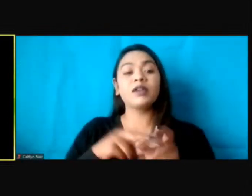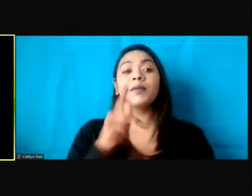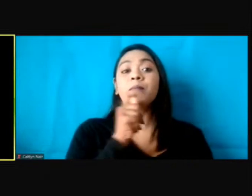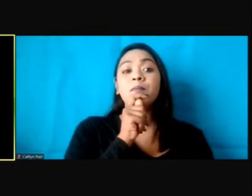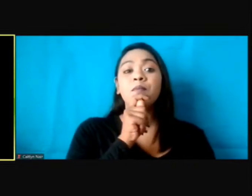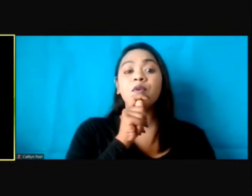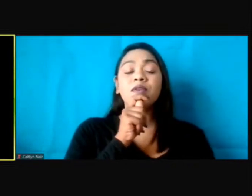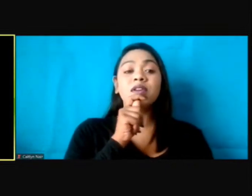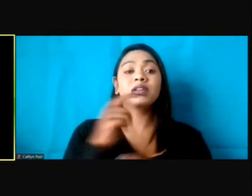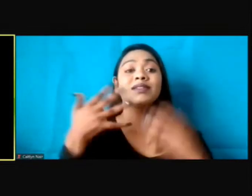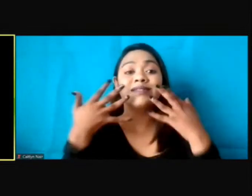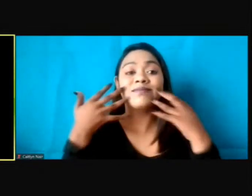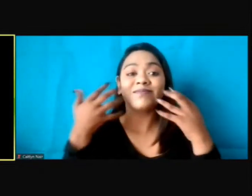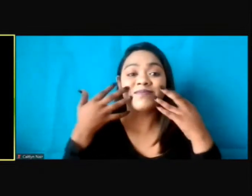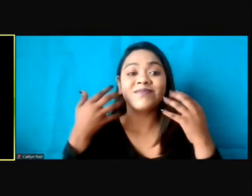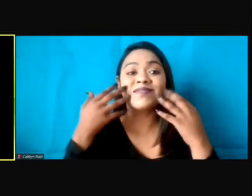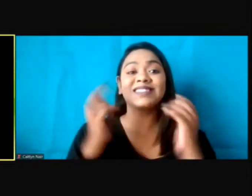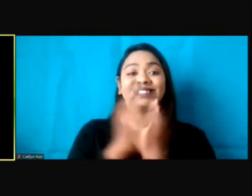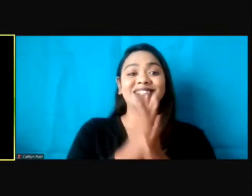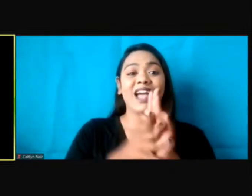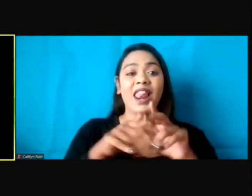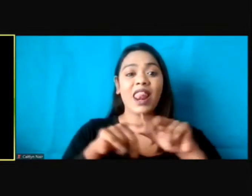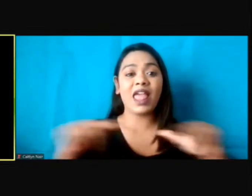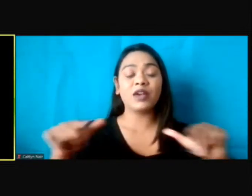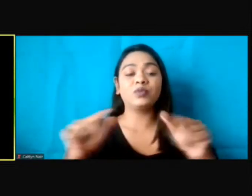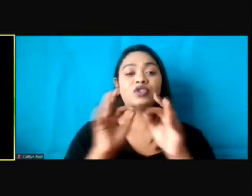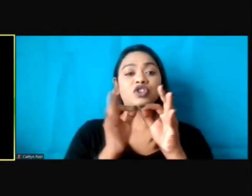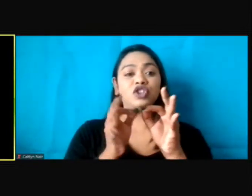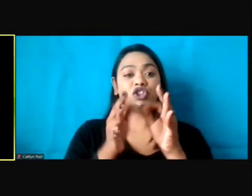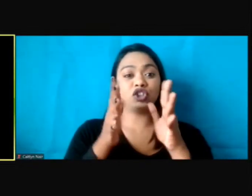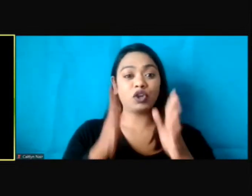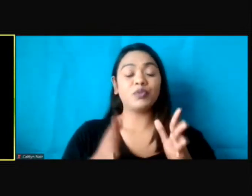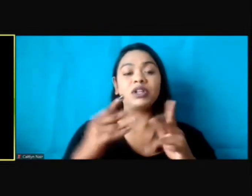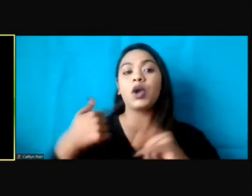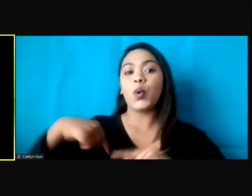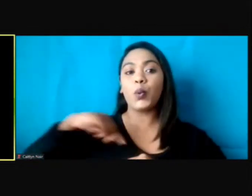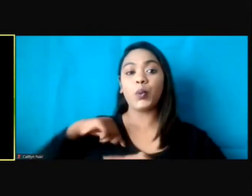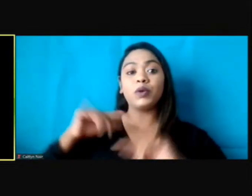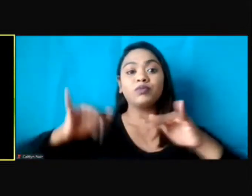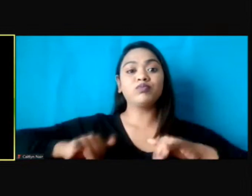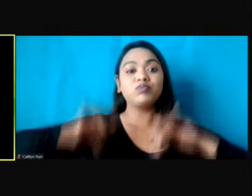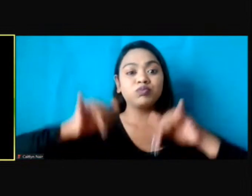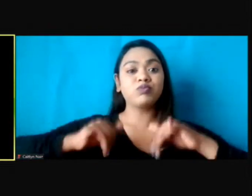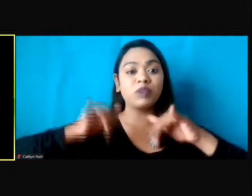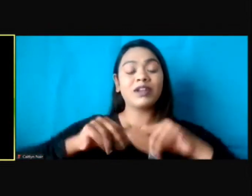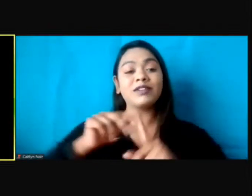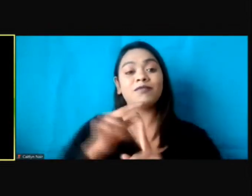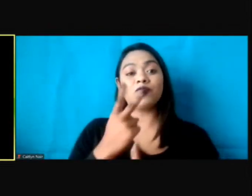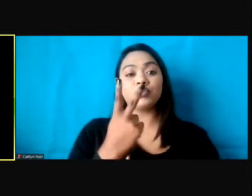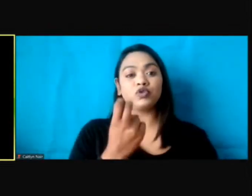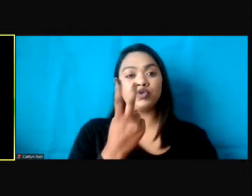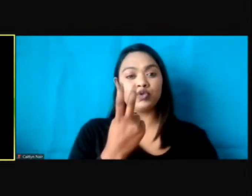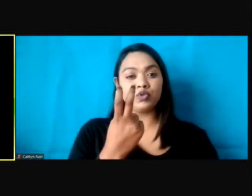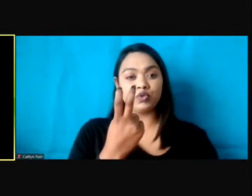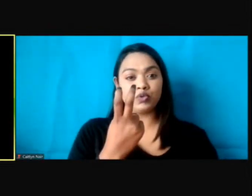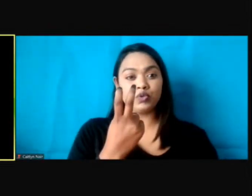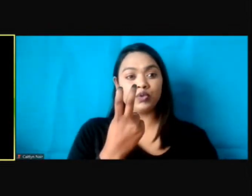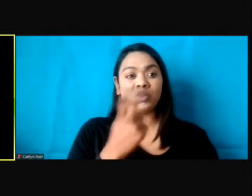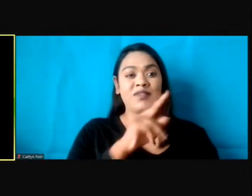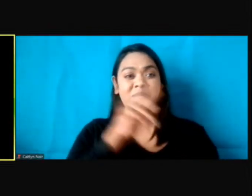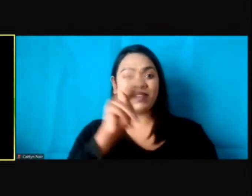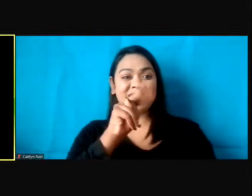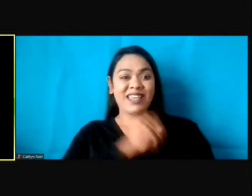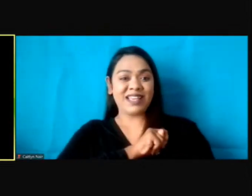interpreter. Welcome. We are waiting for our last two panelists. I think it's the HOD from KZN Health,